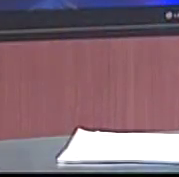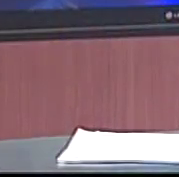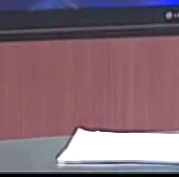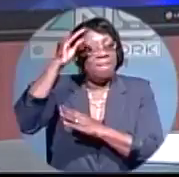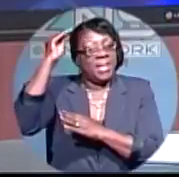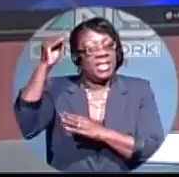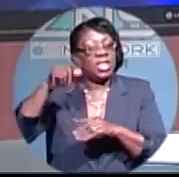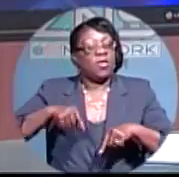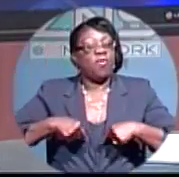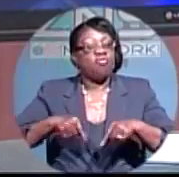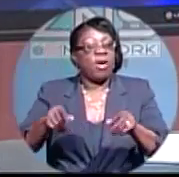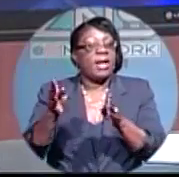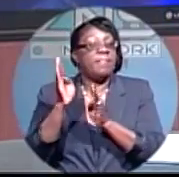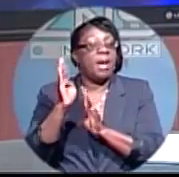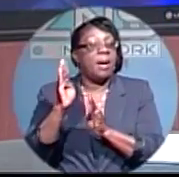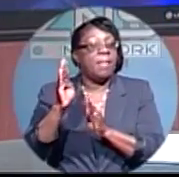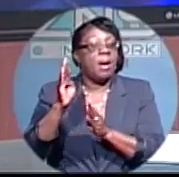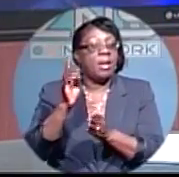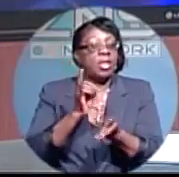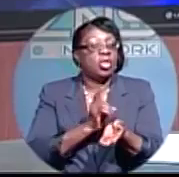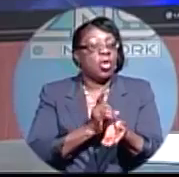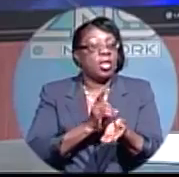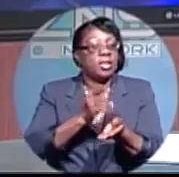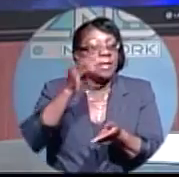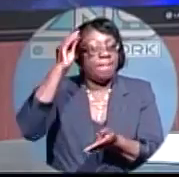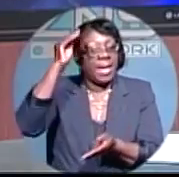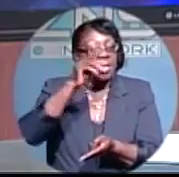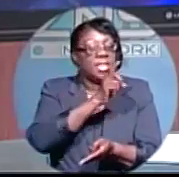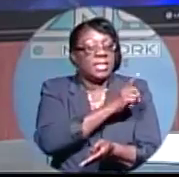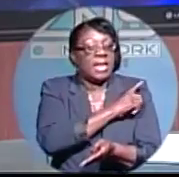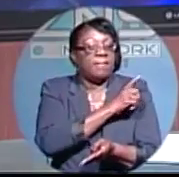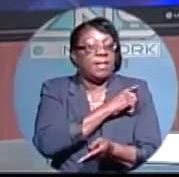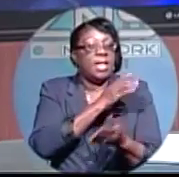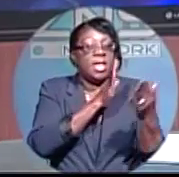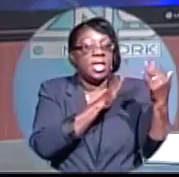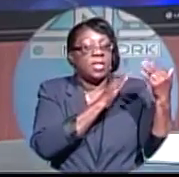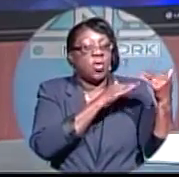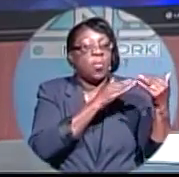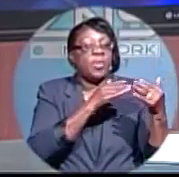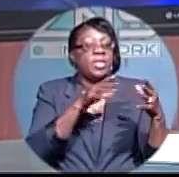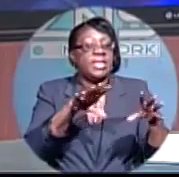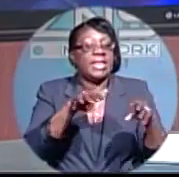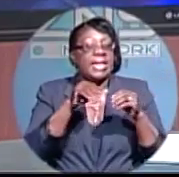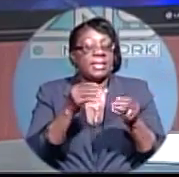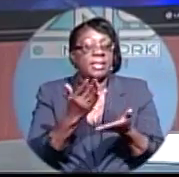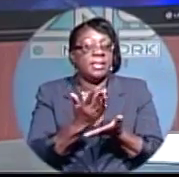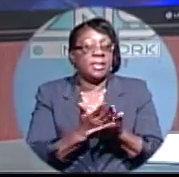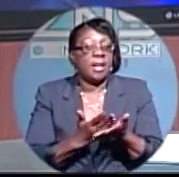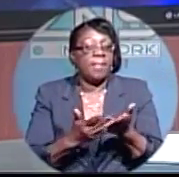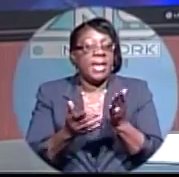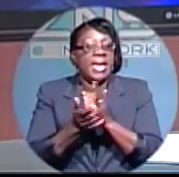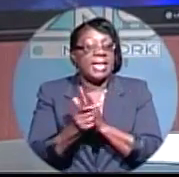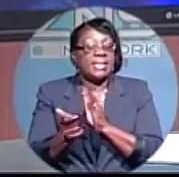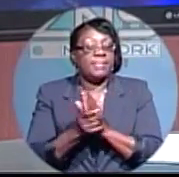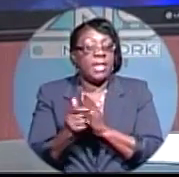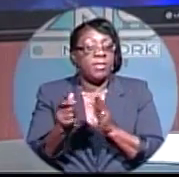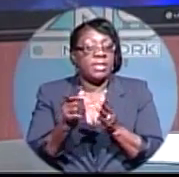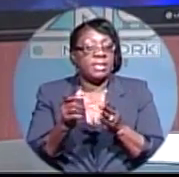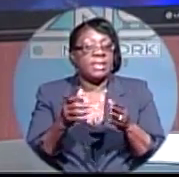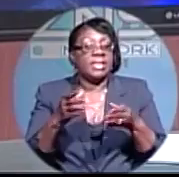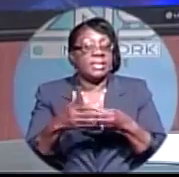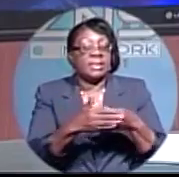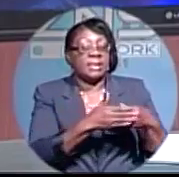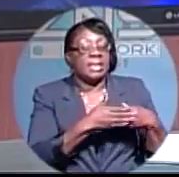Minister for Grand Bahama, Michael Darville, is hoping to attract seasoned community leaders to head urban renewal in the second city.